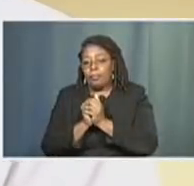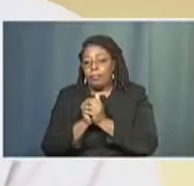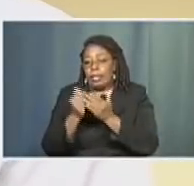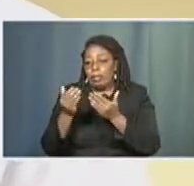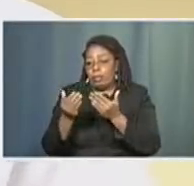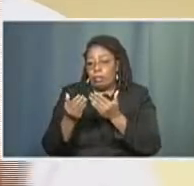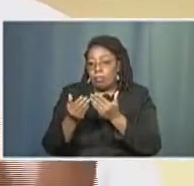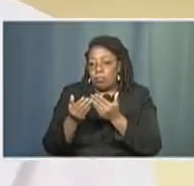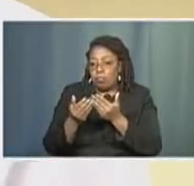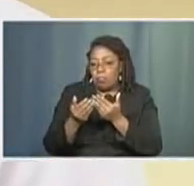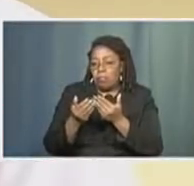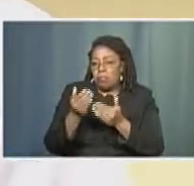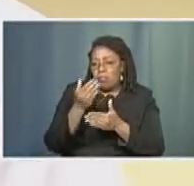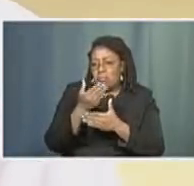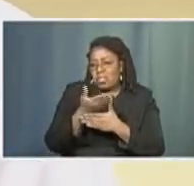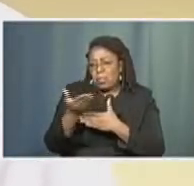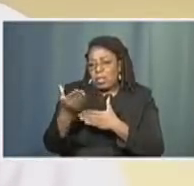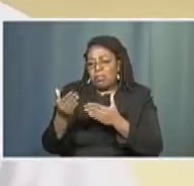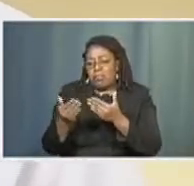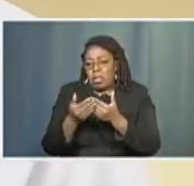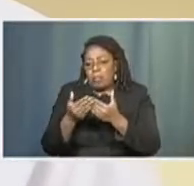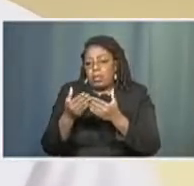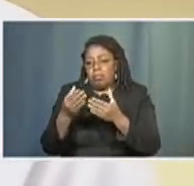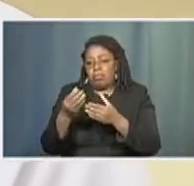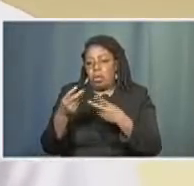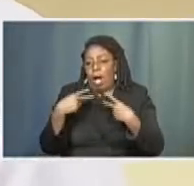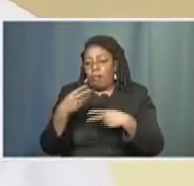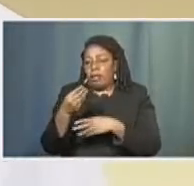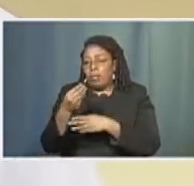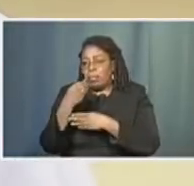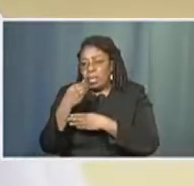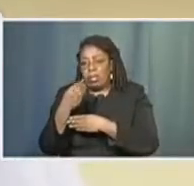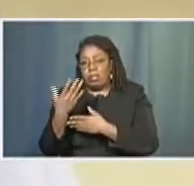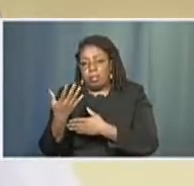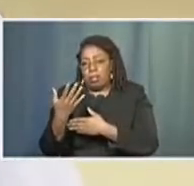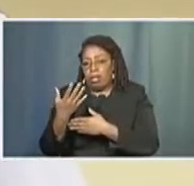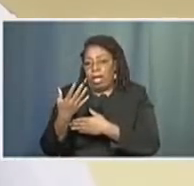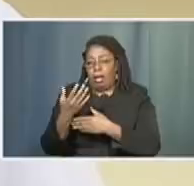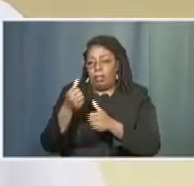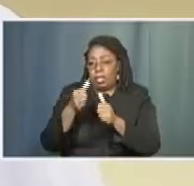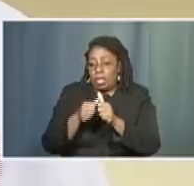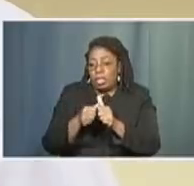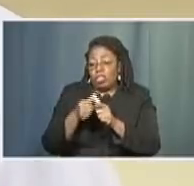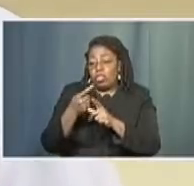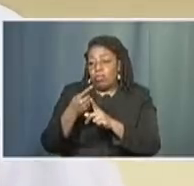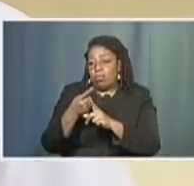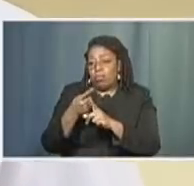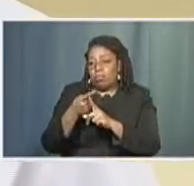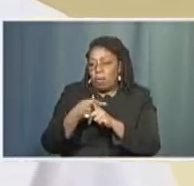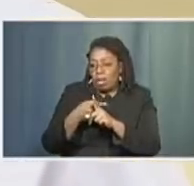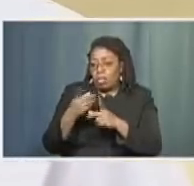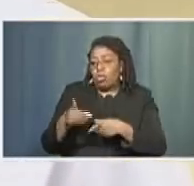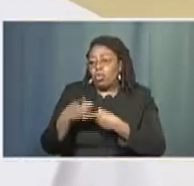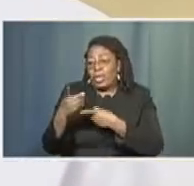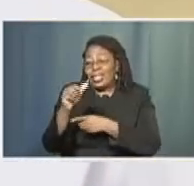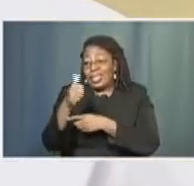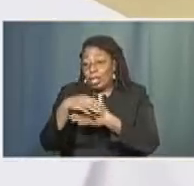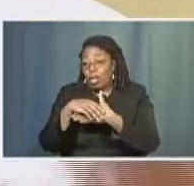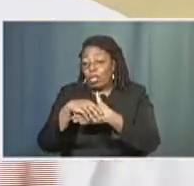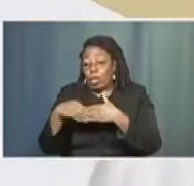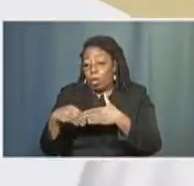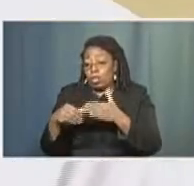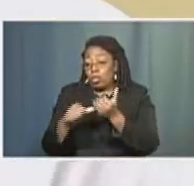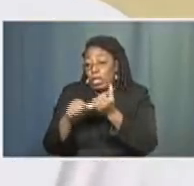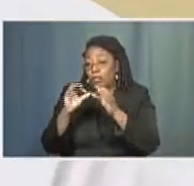as, you know, setting up a means at your bank whereby every month you donate $10 to the AIDS Foundation, you know,